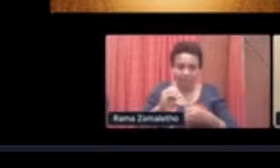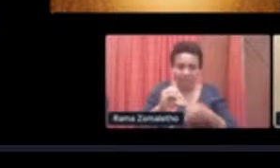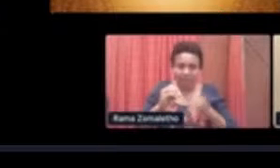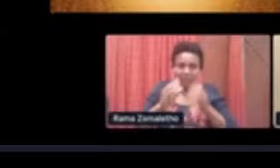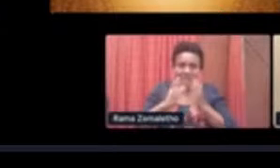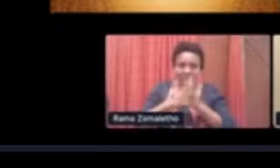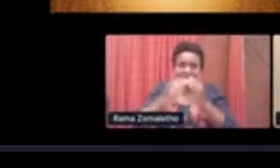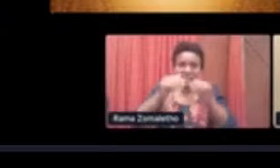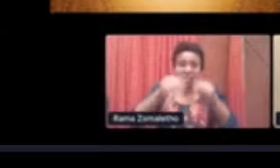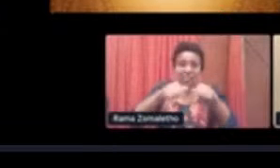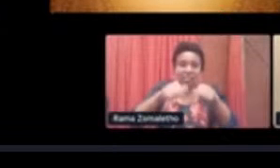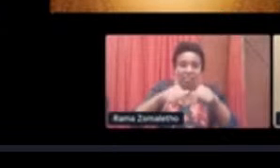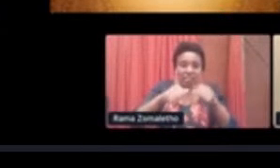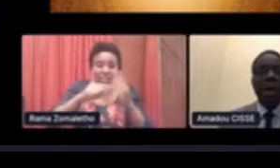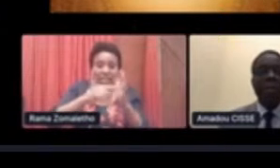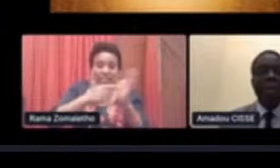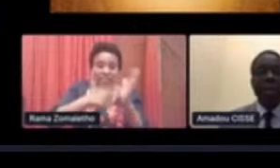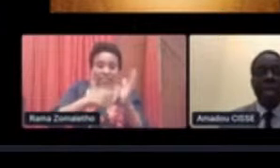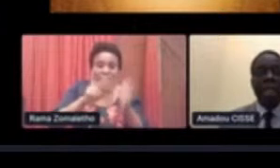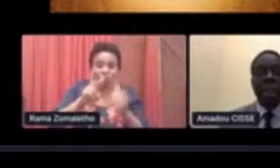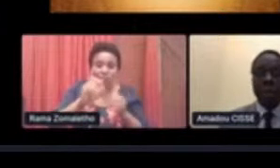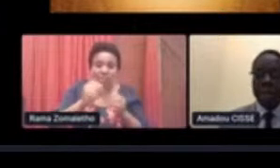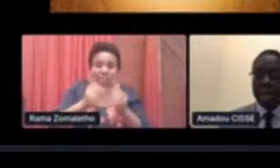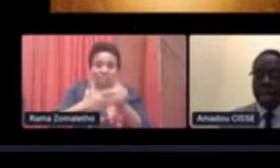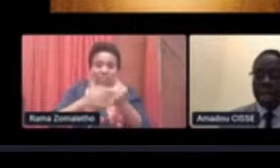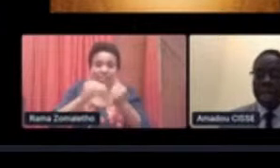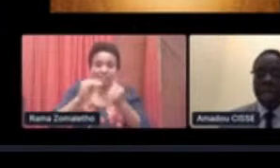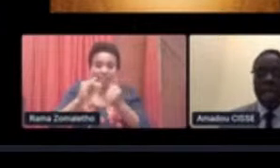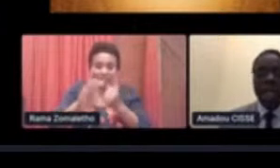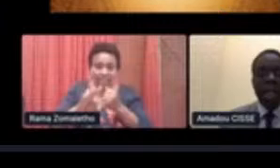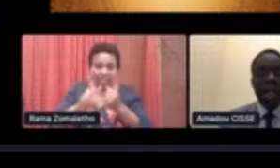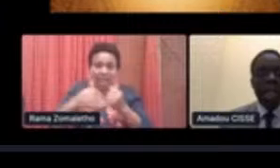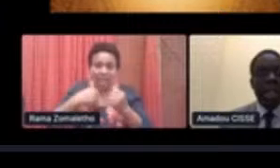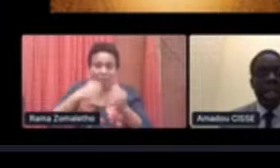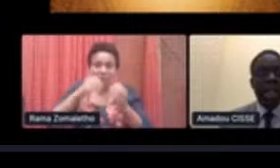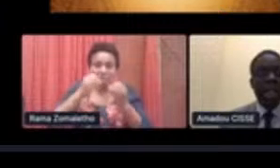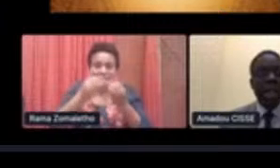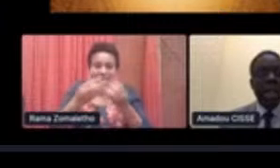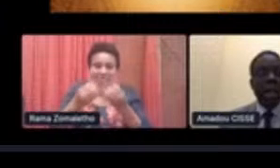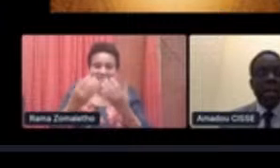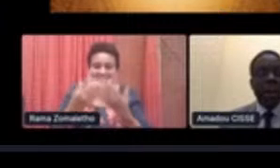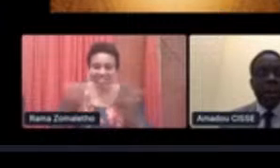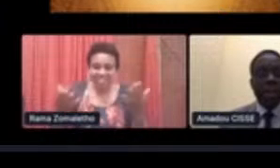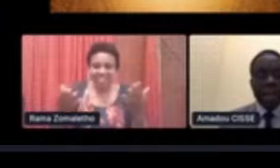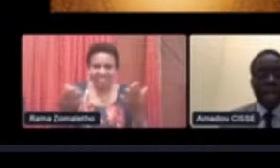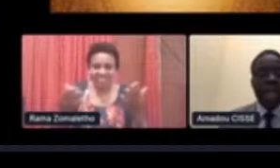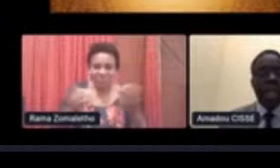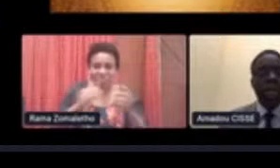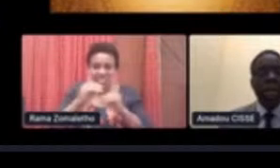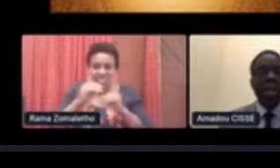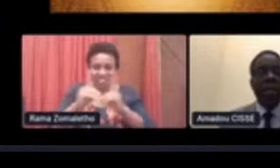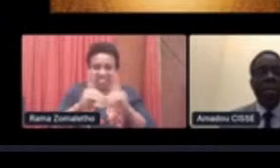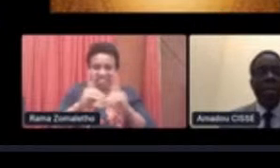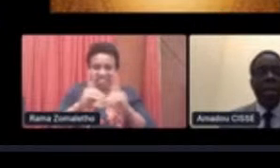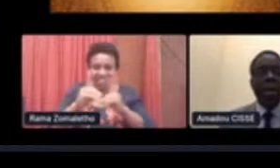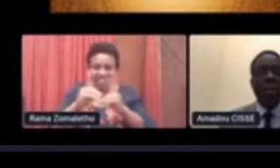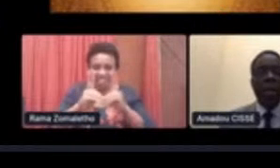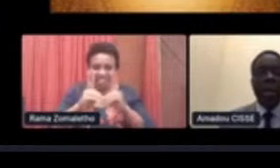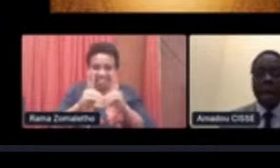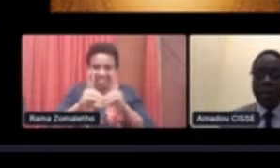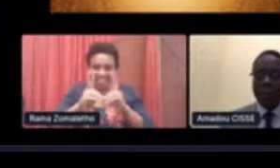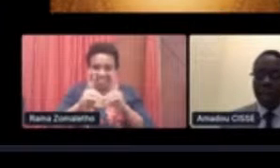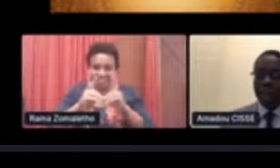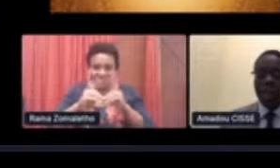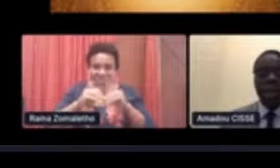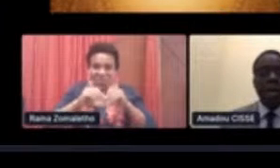this Agenda 2063, you have so many issues that are discussed pertaining to the development of